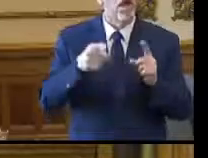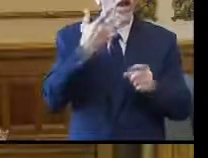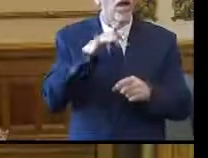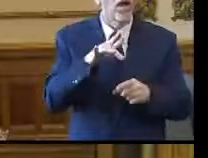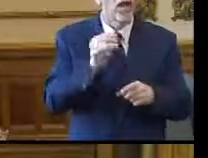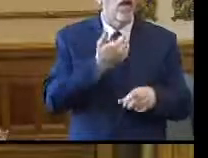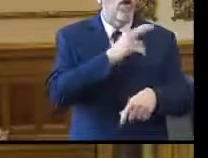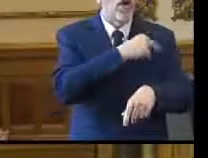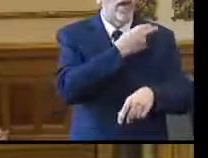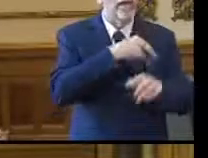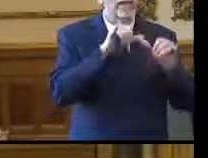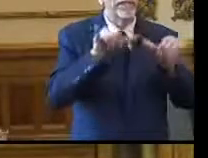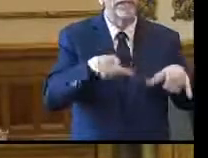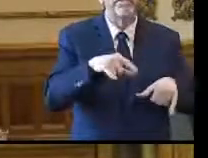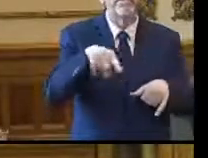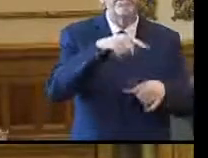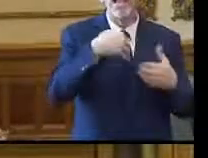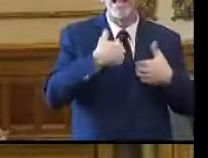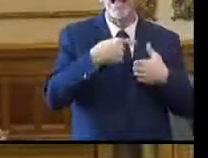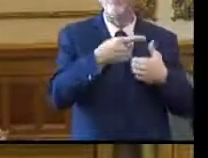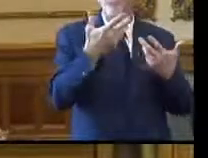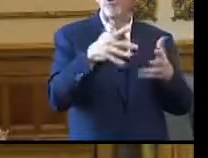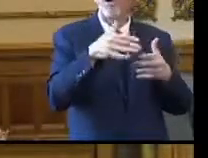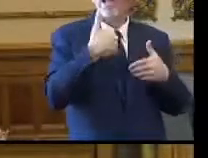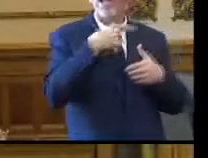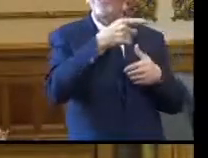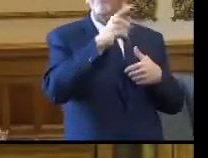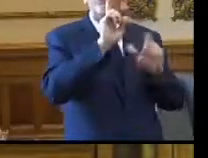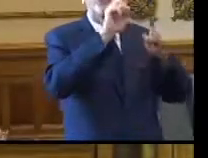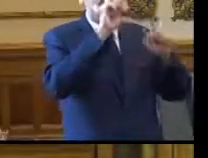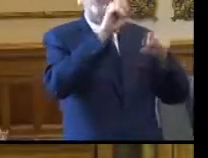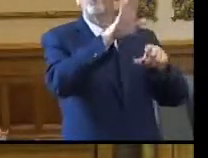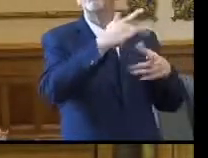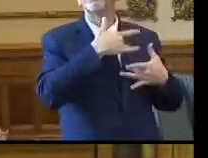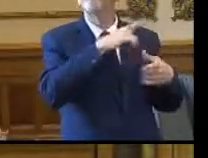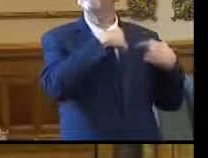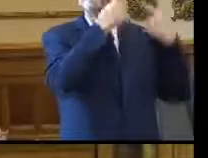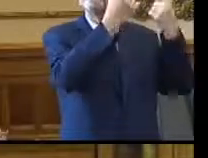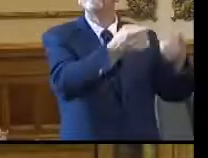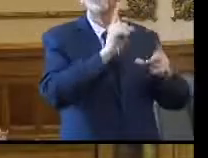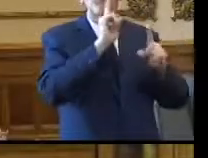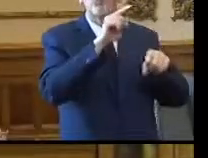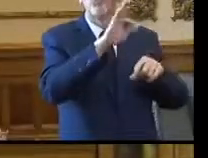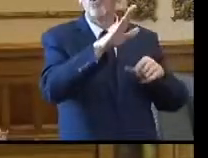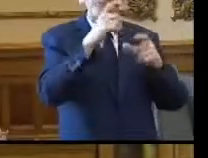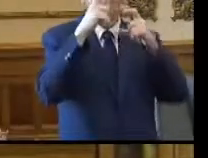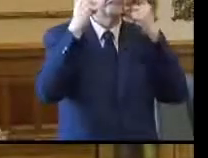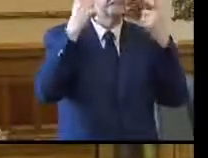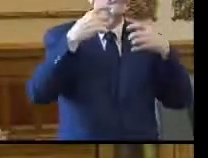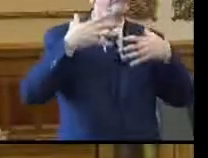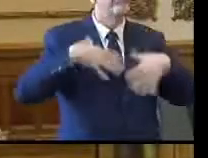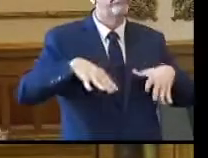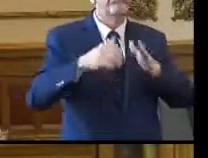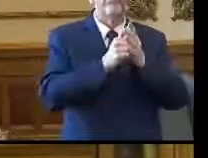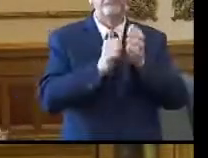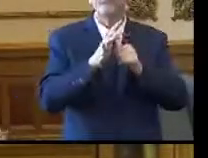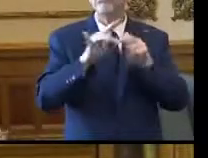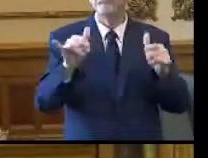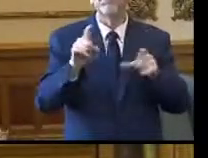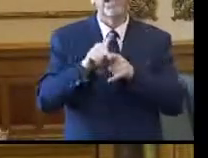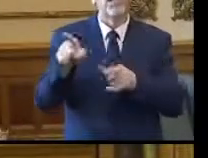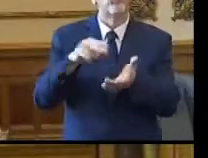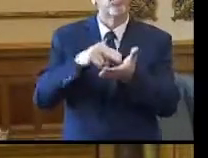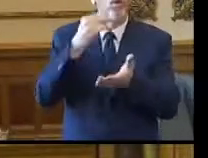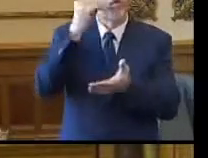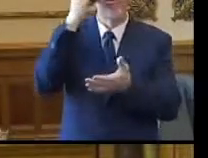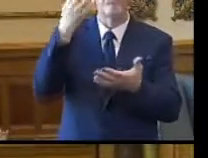our hospital systems have already a supply chain from which they get a lot of their personal protective equipment, as do some of our long-term care